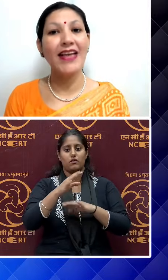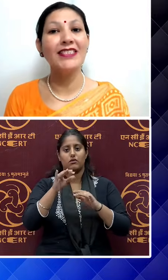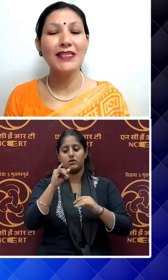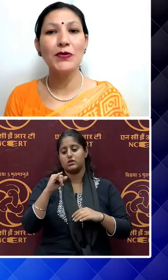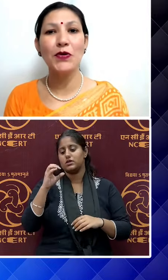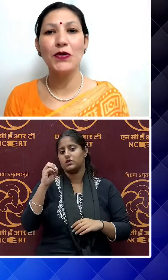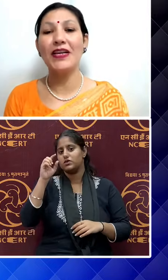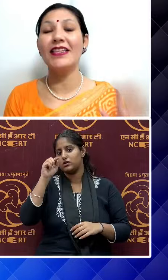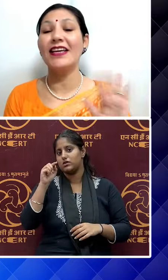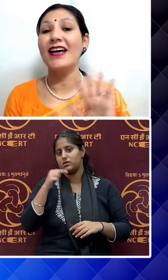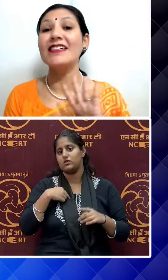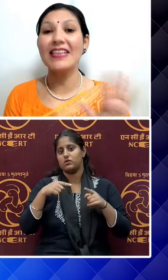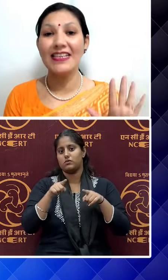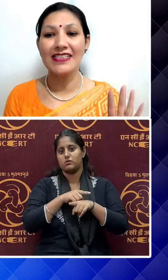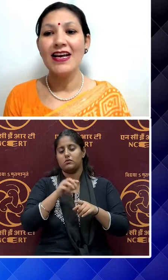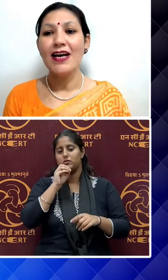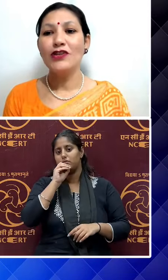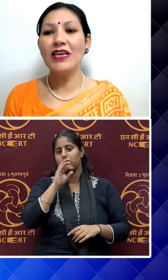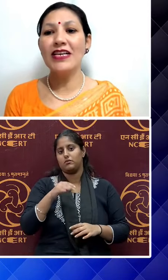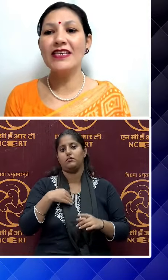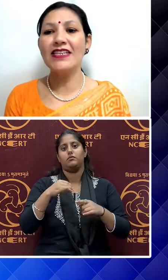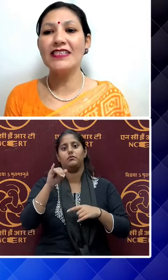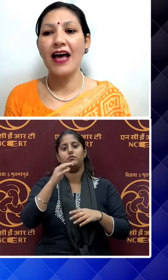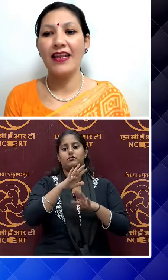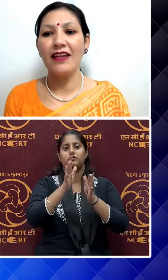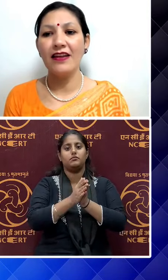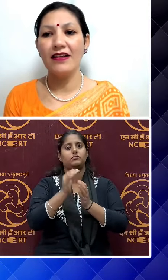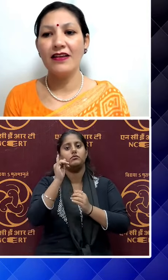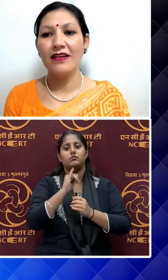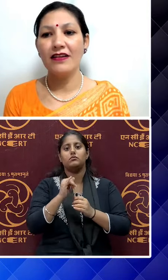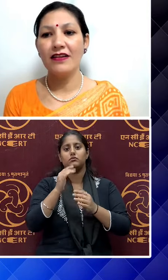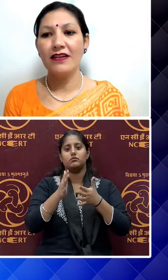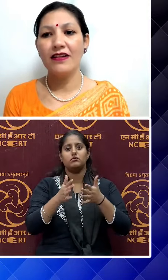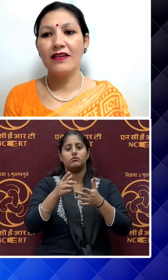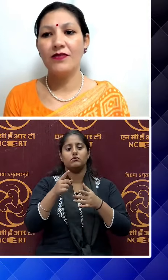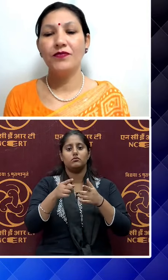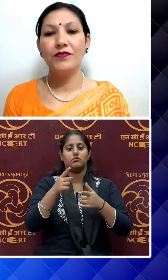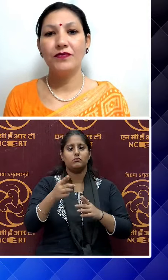ratios. I just told you that there are 6. So these are sine,